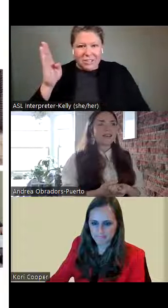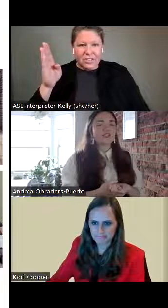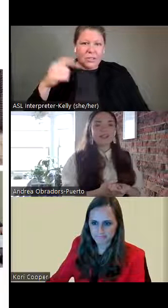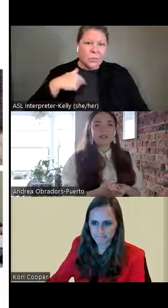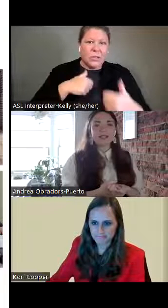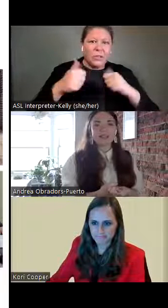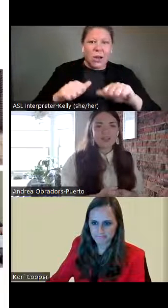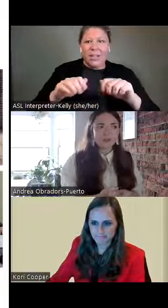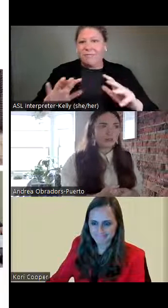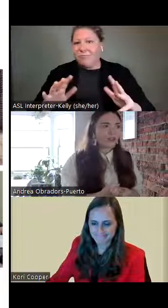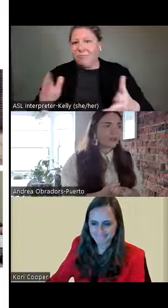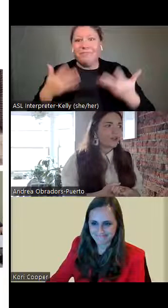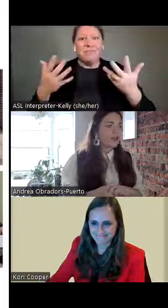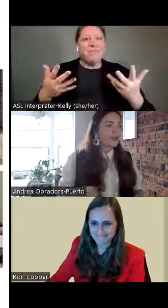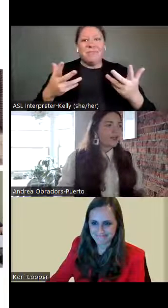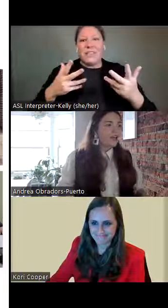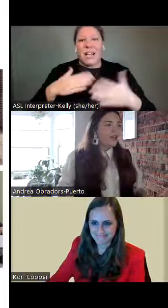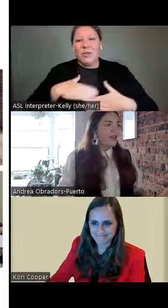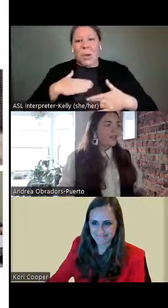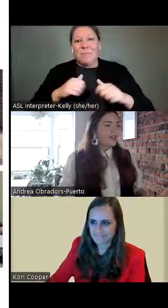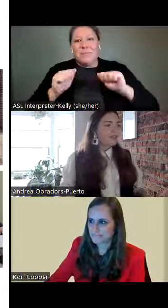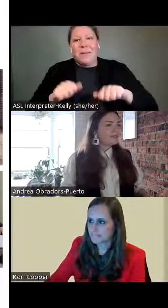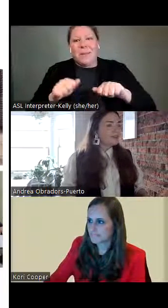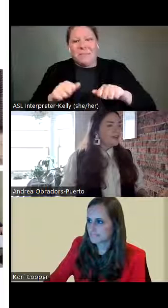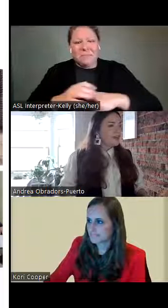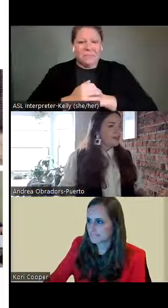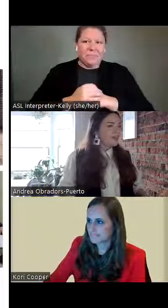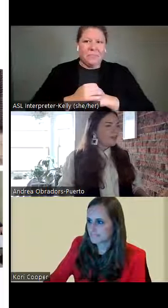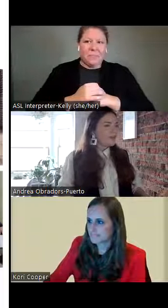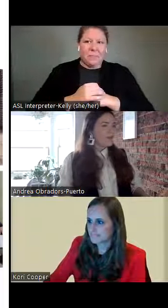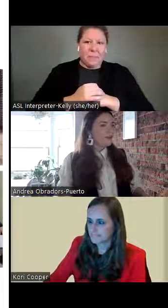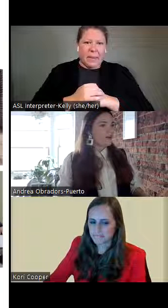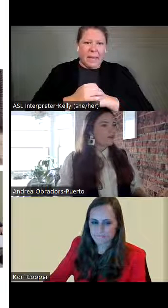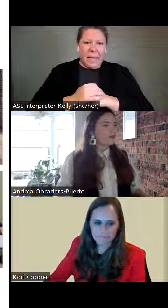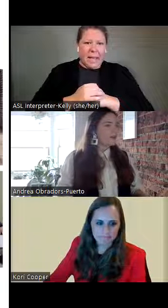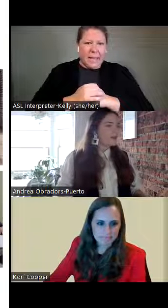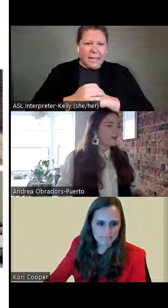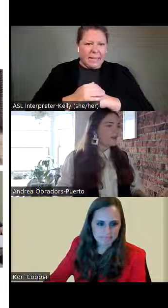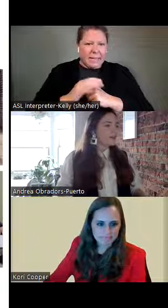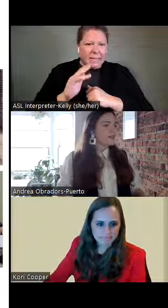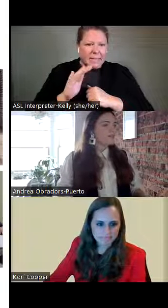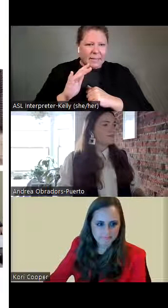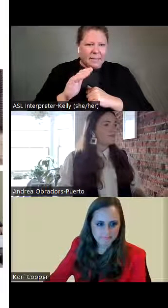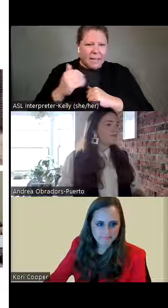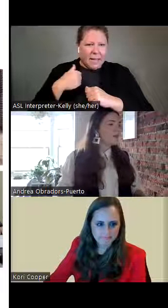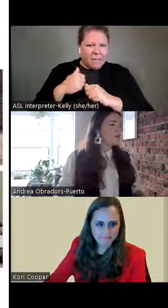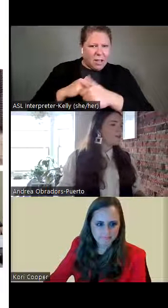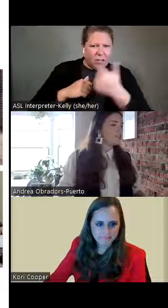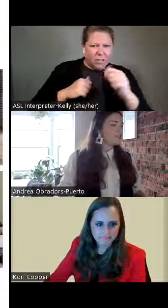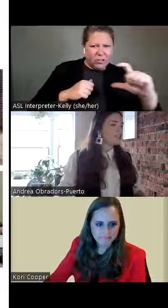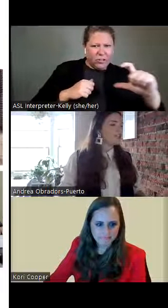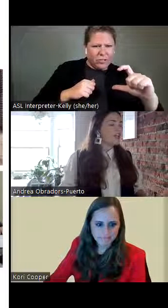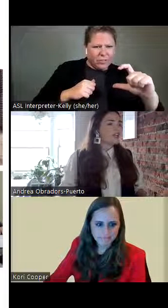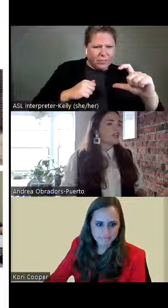as enjoyable as possible for you all. And then we have another 10